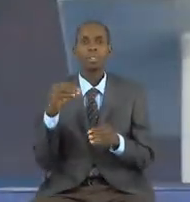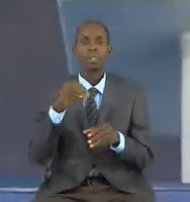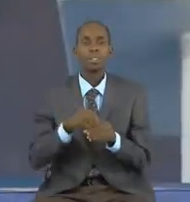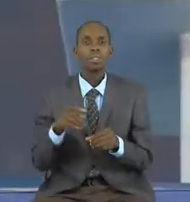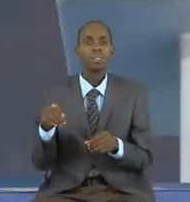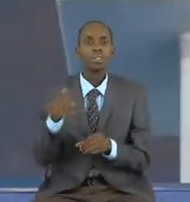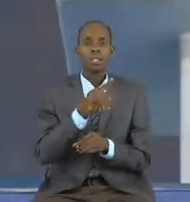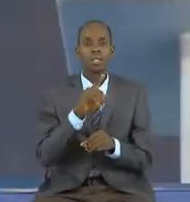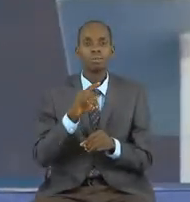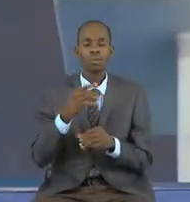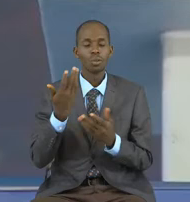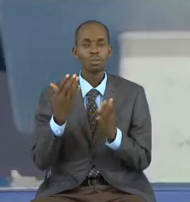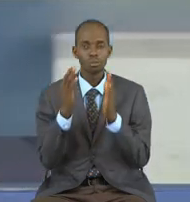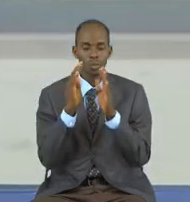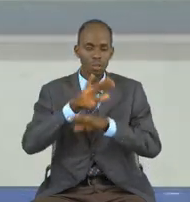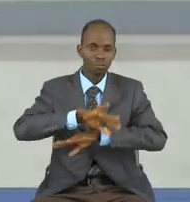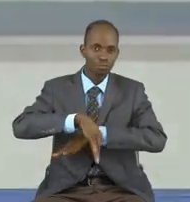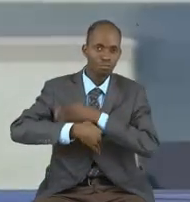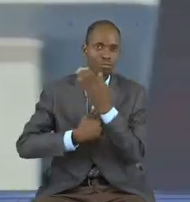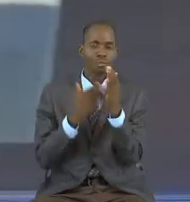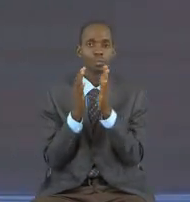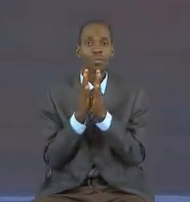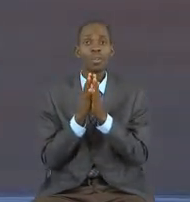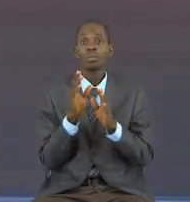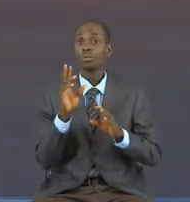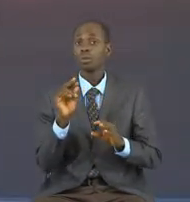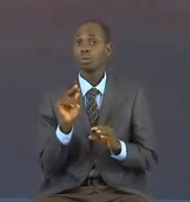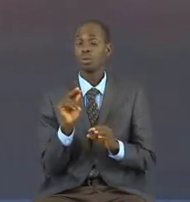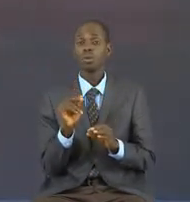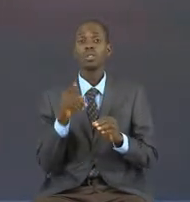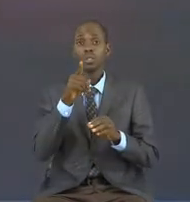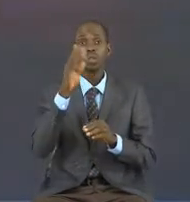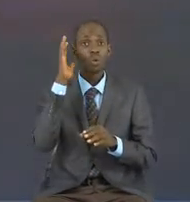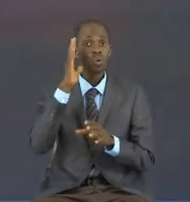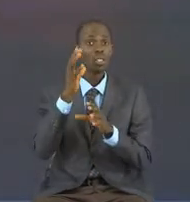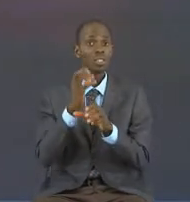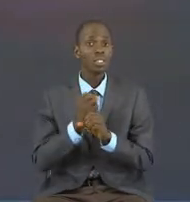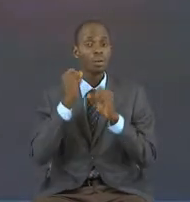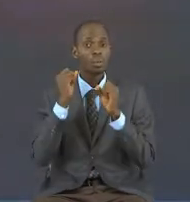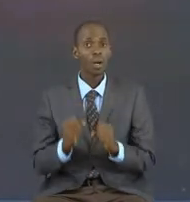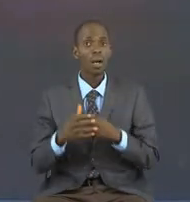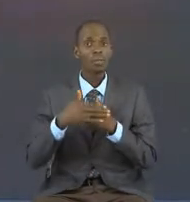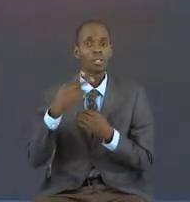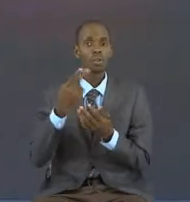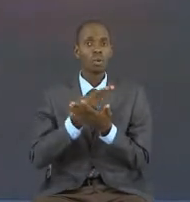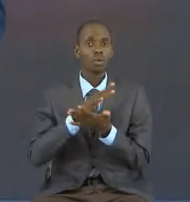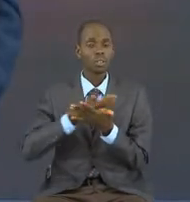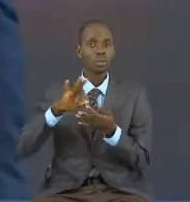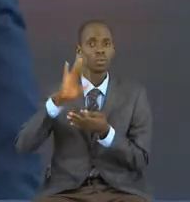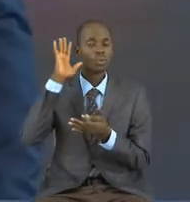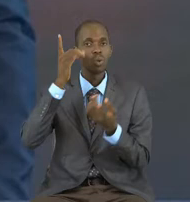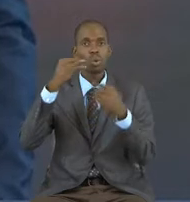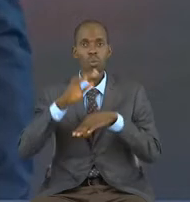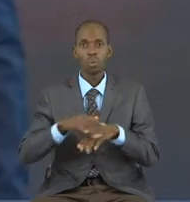vigil. You shall receive power after that the Holy Ghost has come upon you. And the result is that